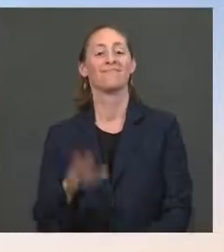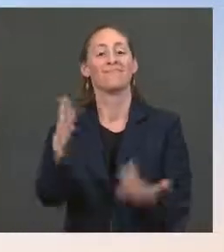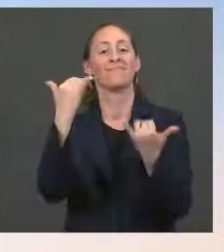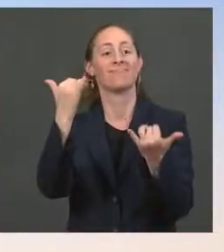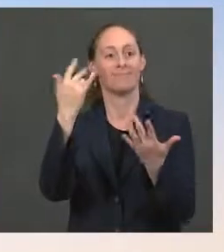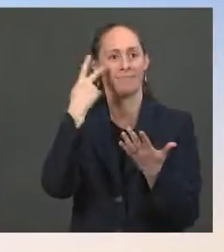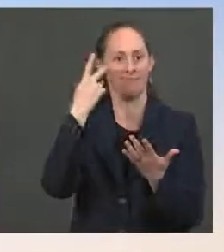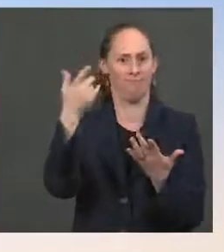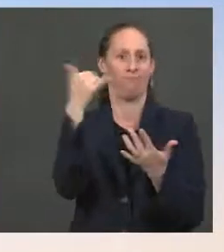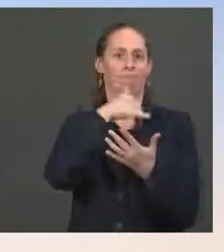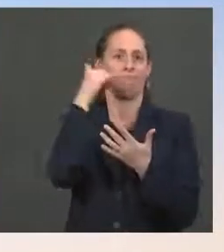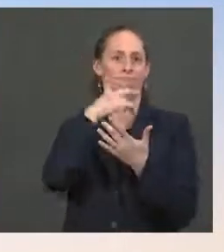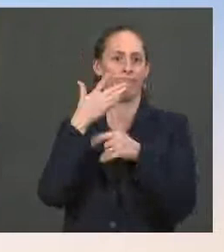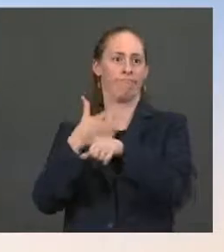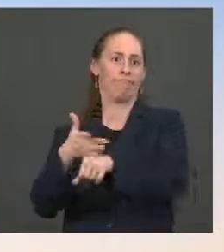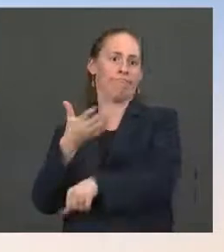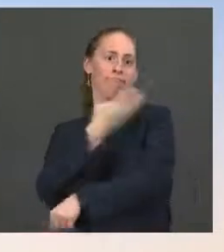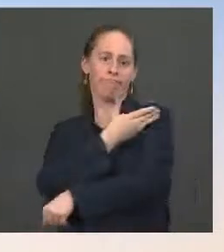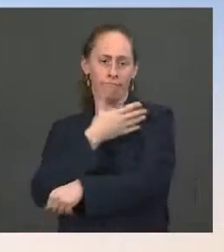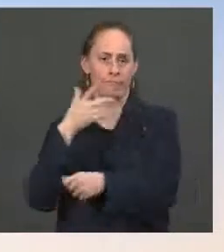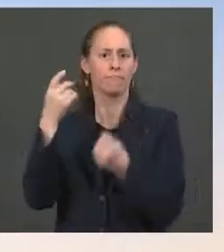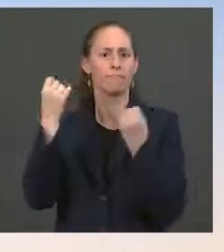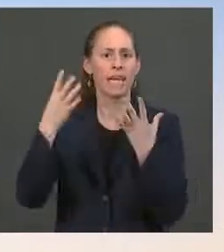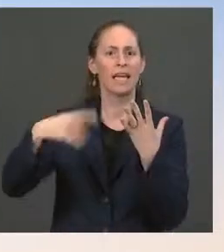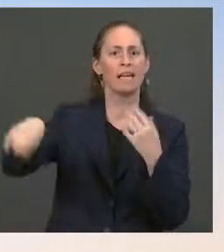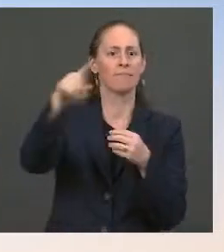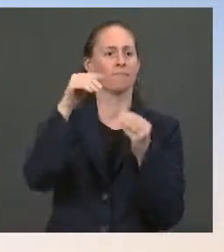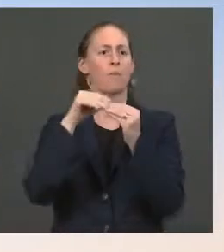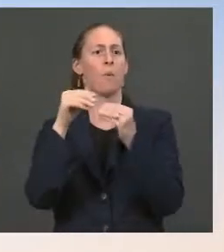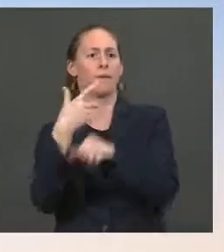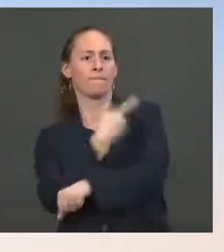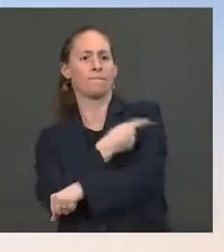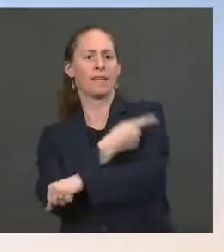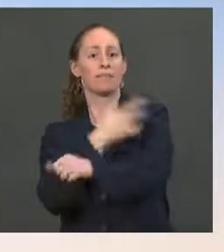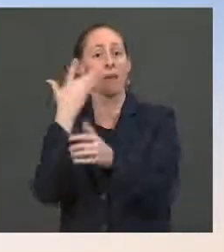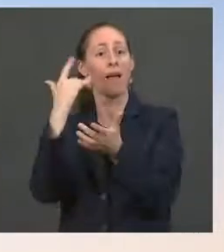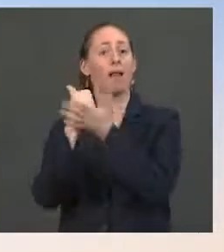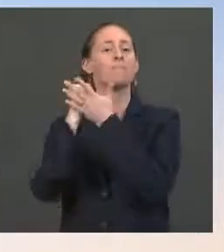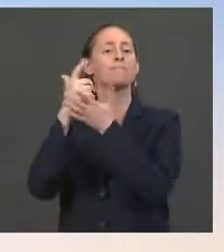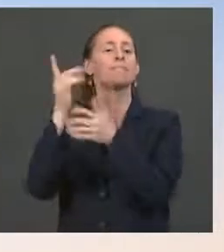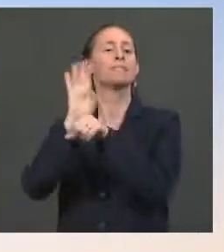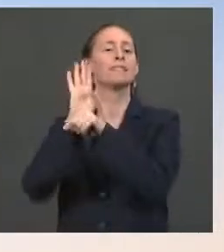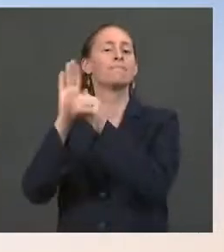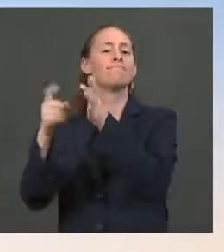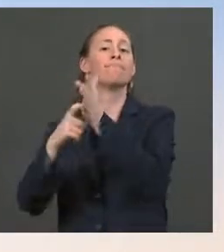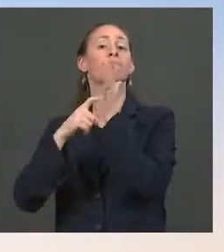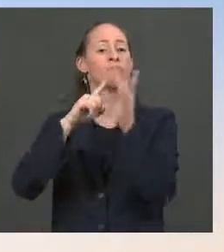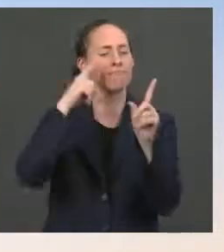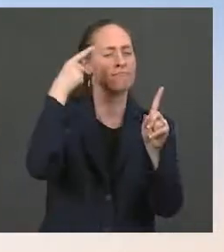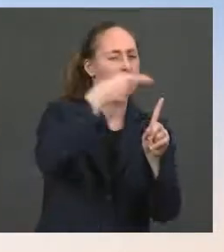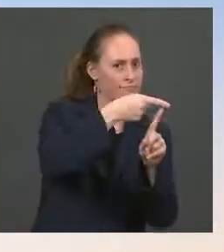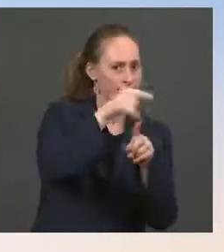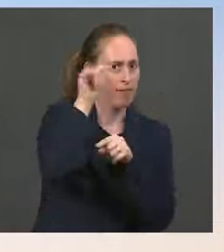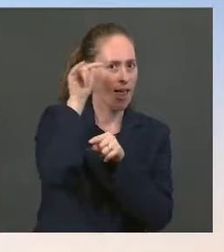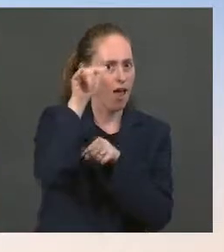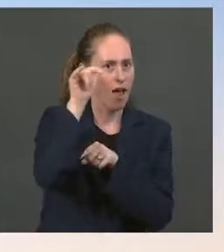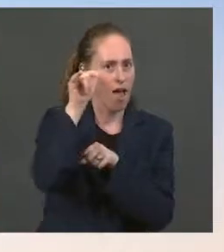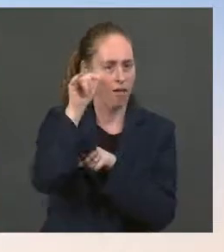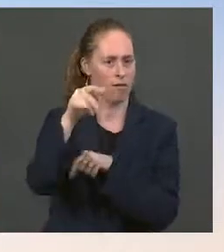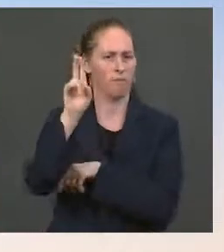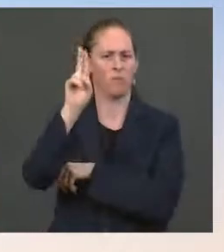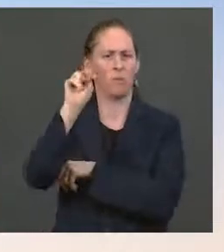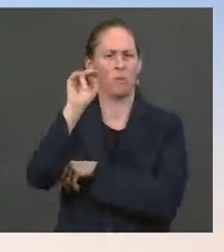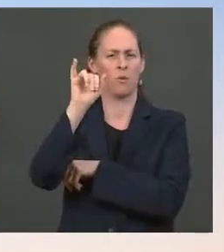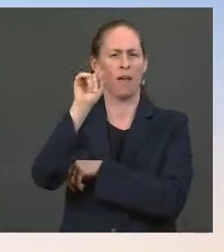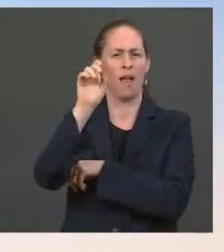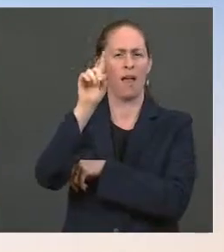requirements across industries, and importantly in the airlines industry. United Airlines was notably first to institute a requirement, and within